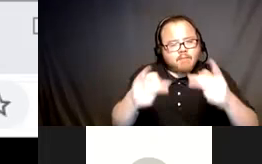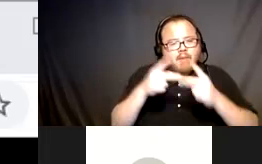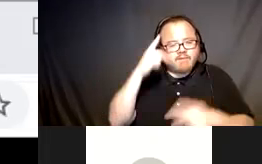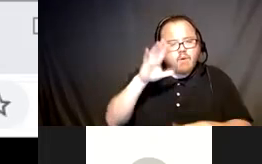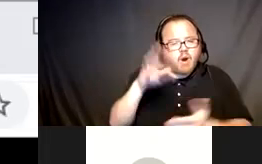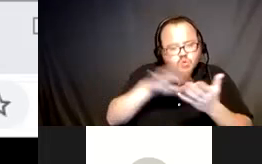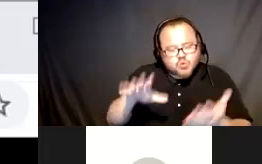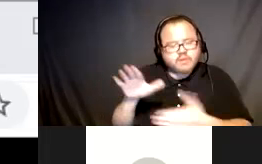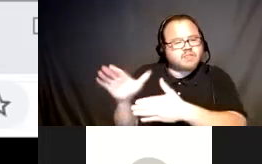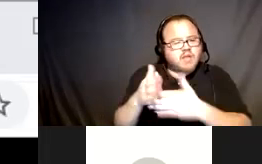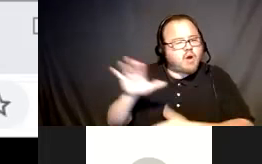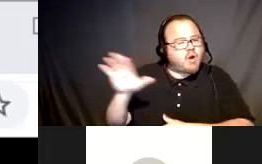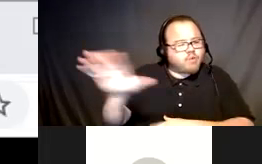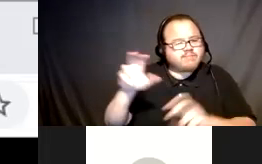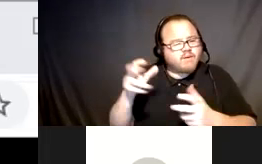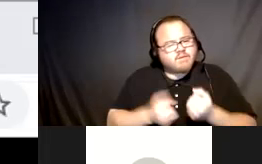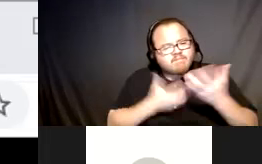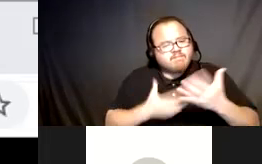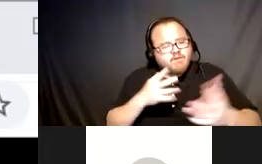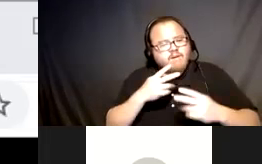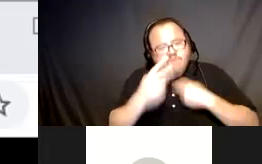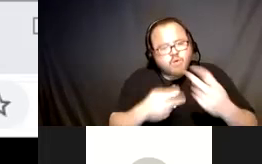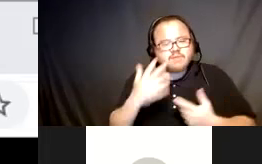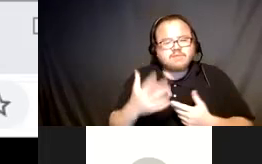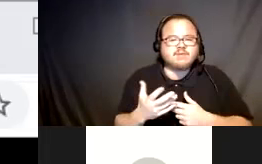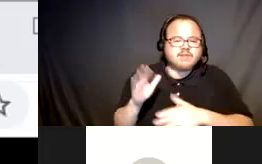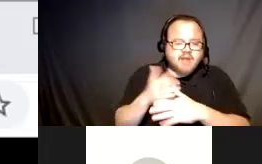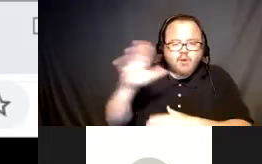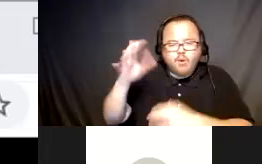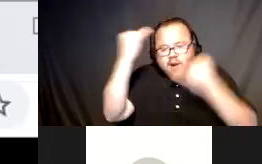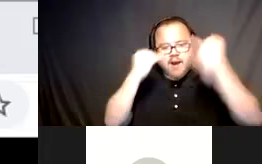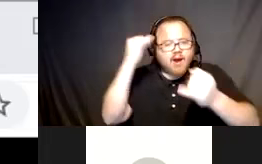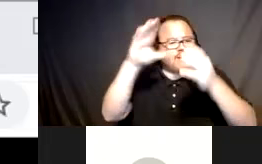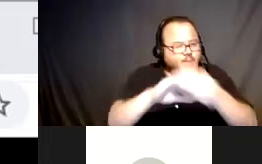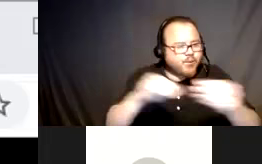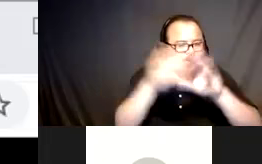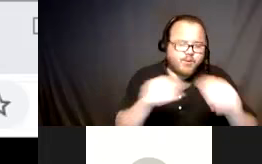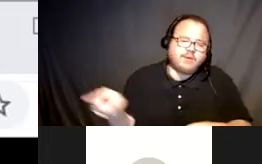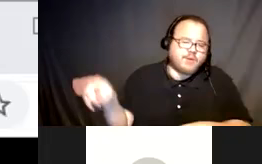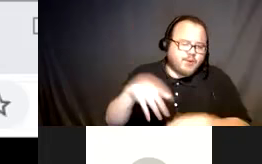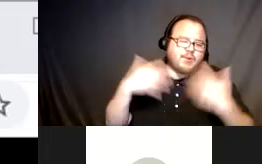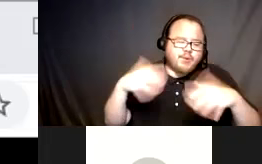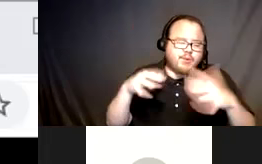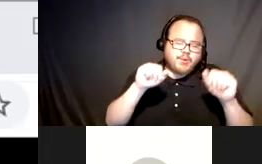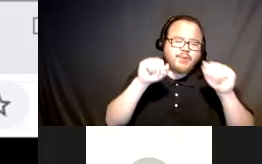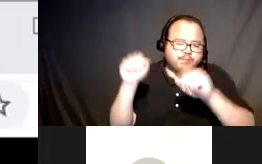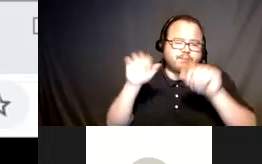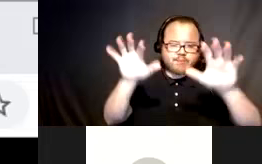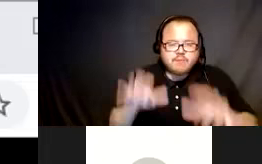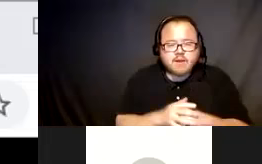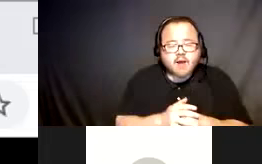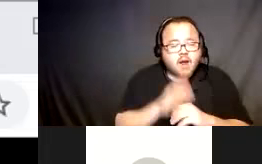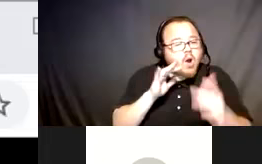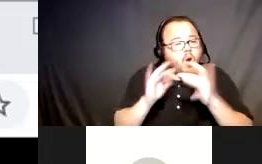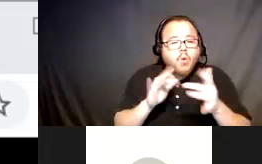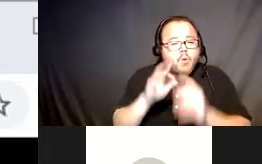share their voice, to share their ideas, and to share their stories, because they truly are amazing. And so on our webpage, we created